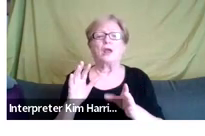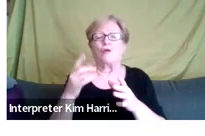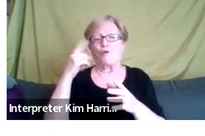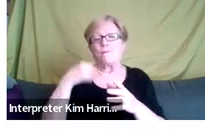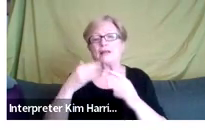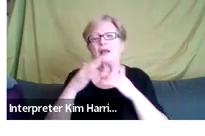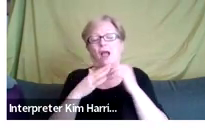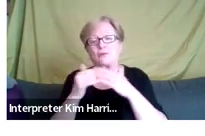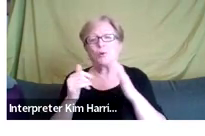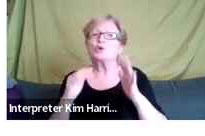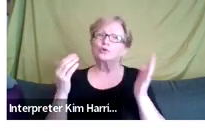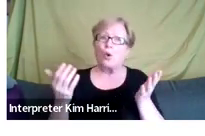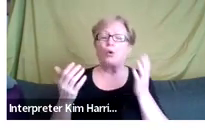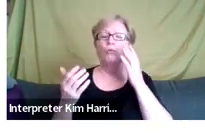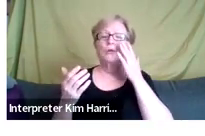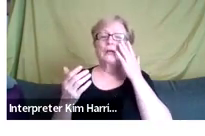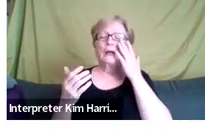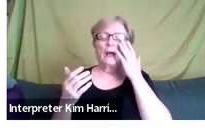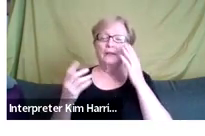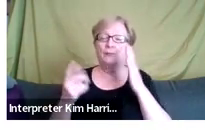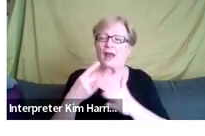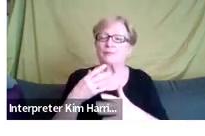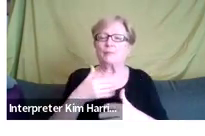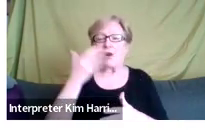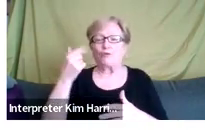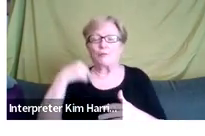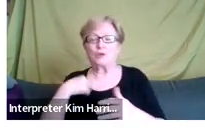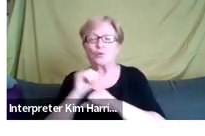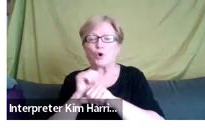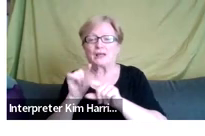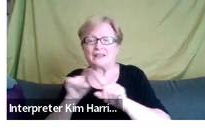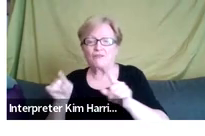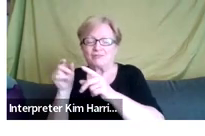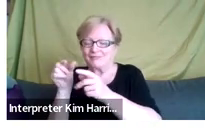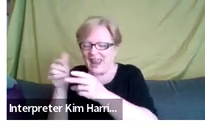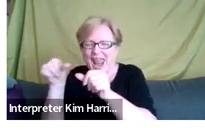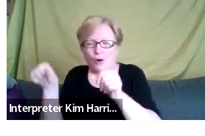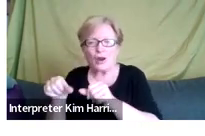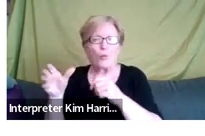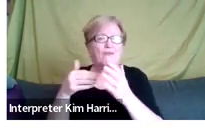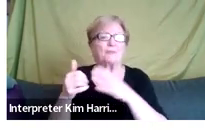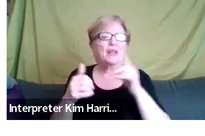comfort. And also offering accessible social events. And what I mean by that